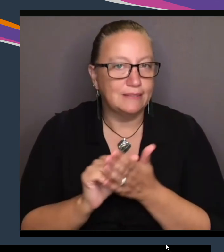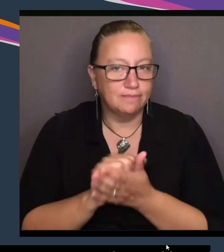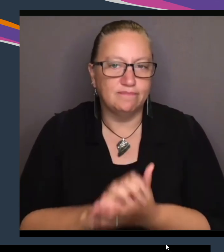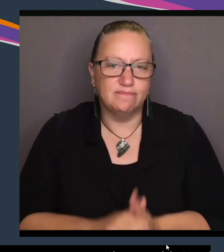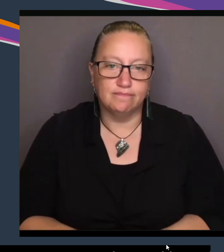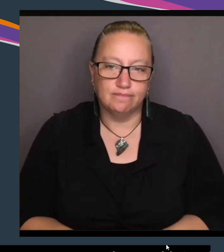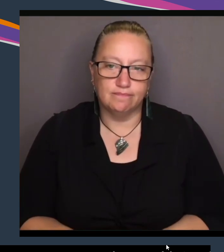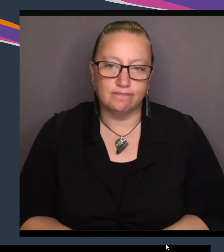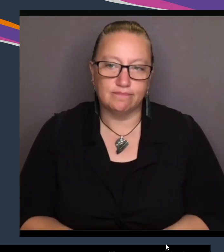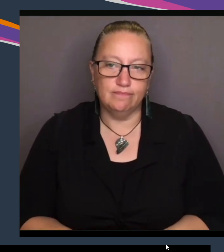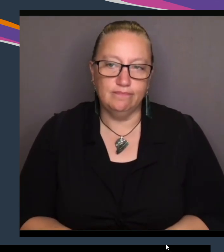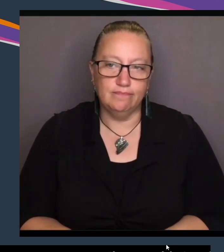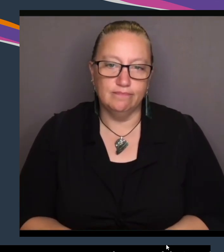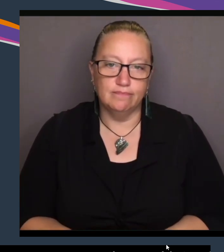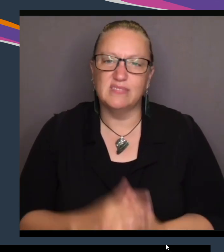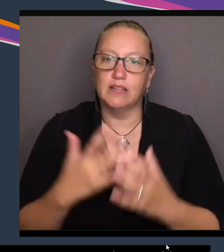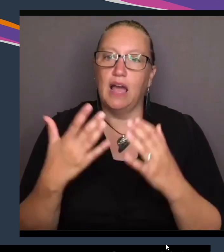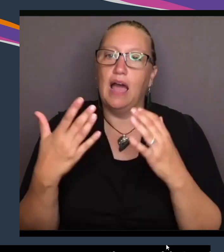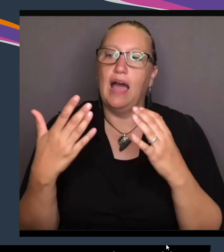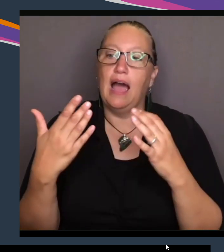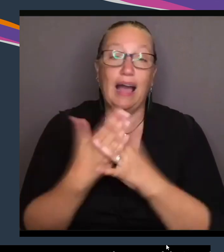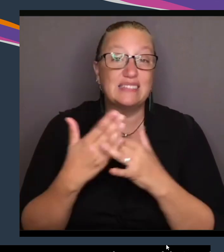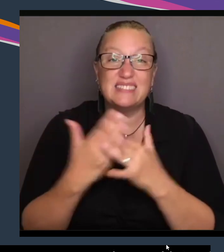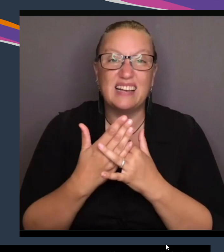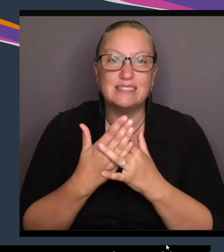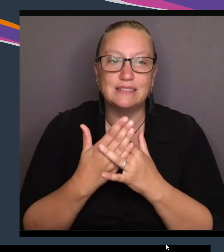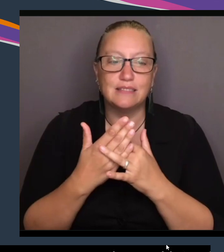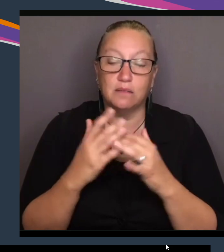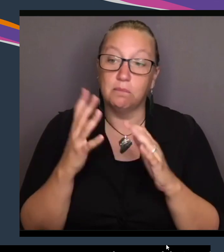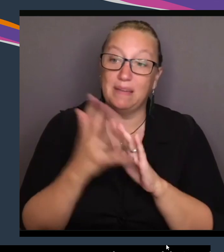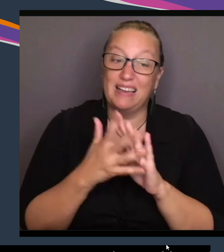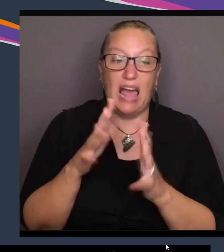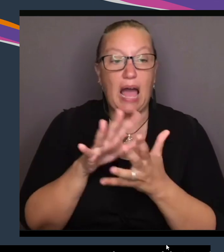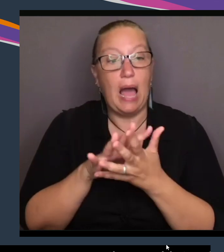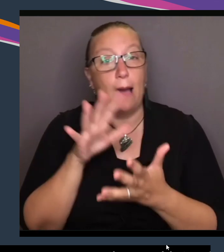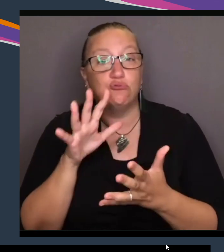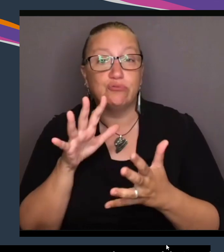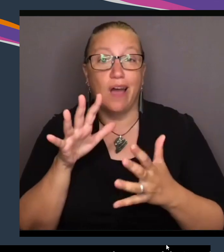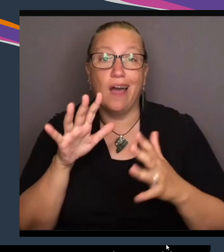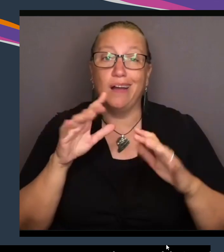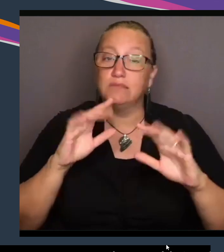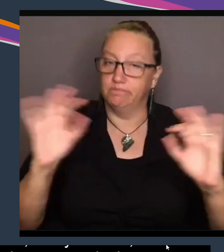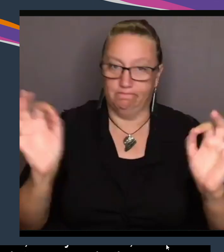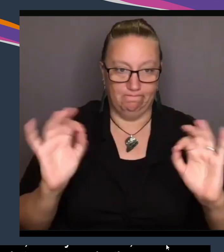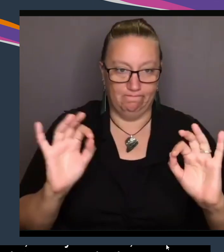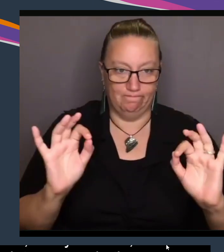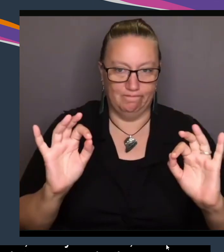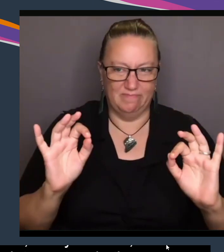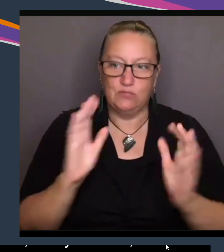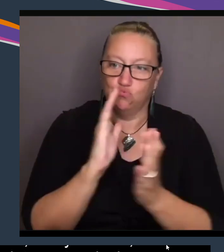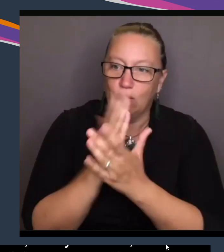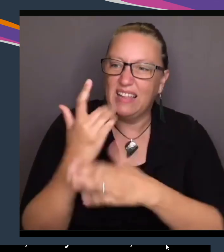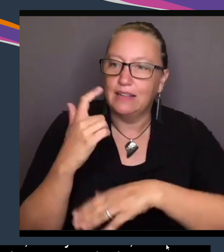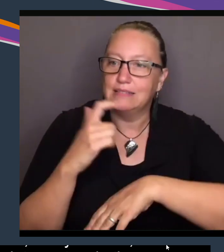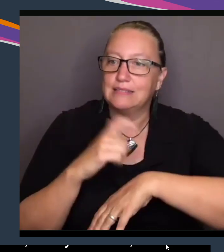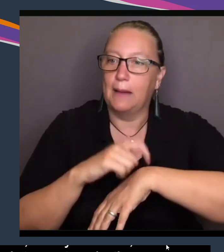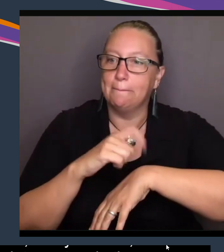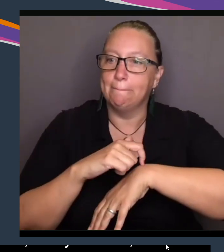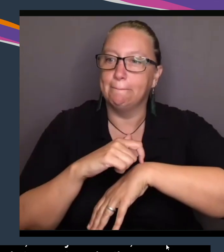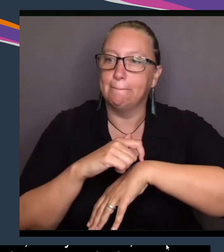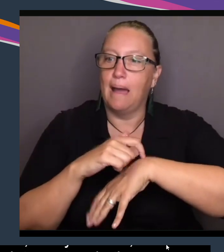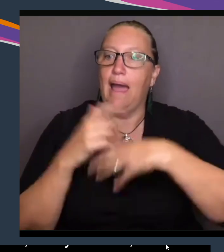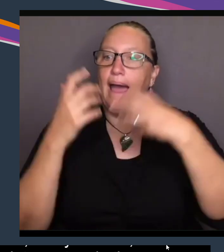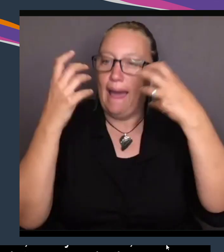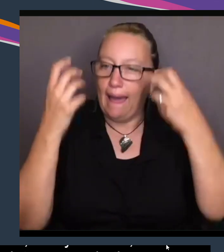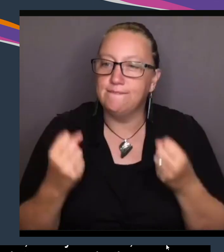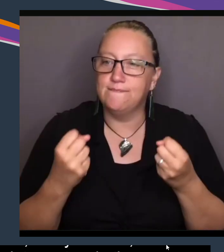Accessibility is not abstract, it's practical, it's real time, and it requires design and investment and responsiveness. Thank you